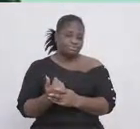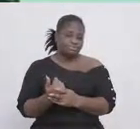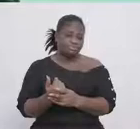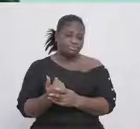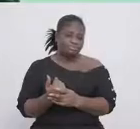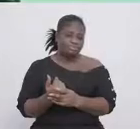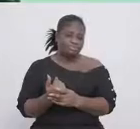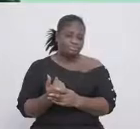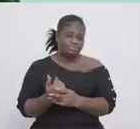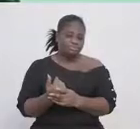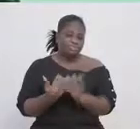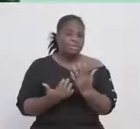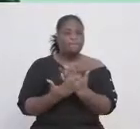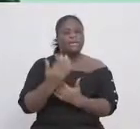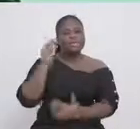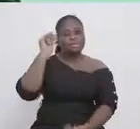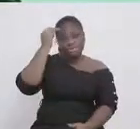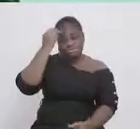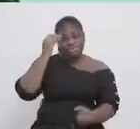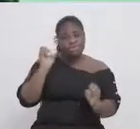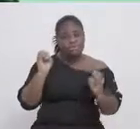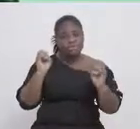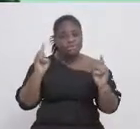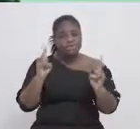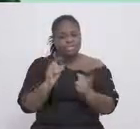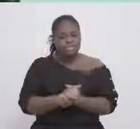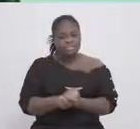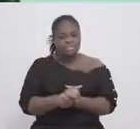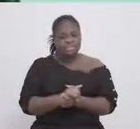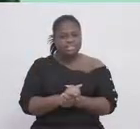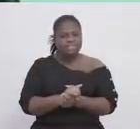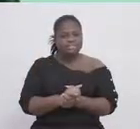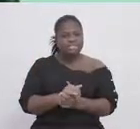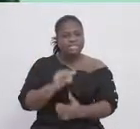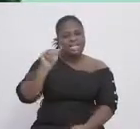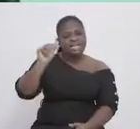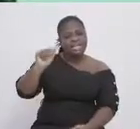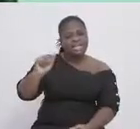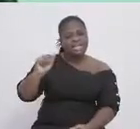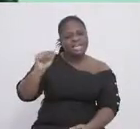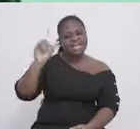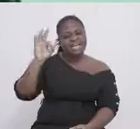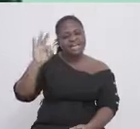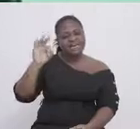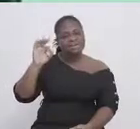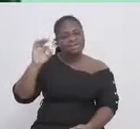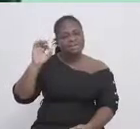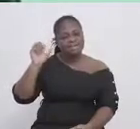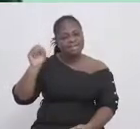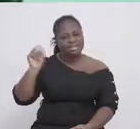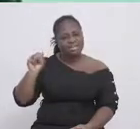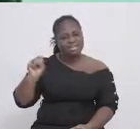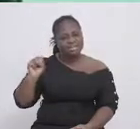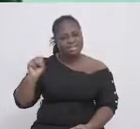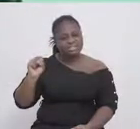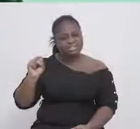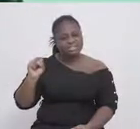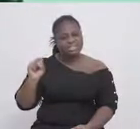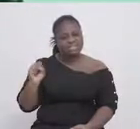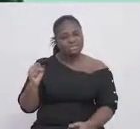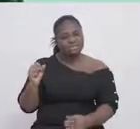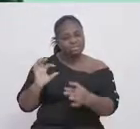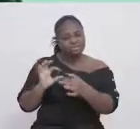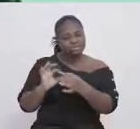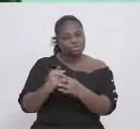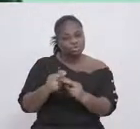model by the Ministry of Education. She sits on the board of AFS International. Regina will join us shortly. And today we are